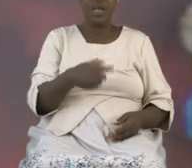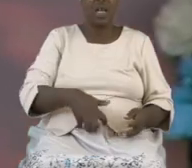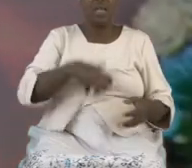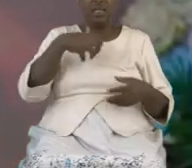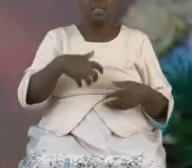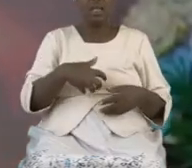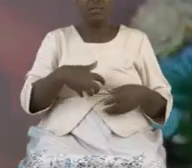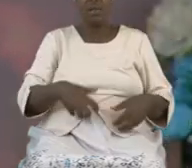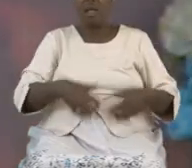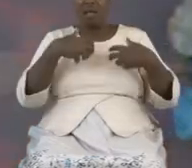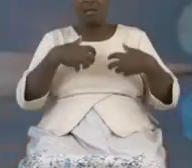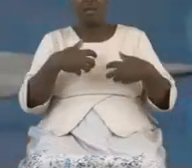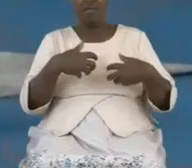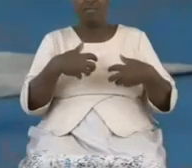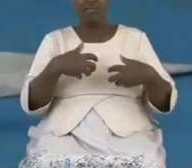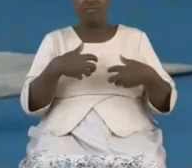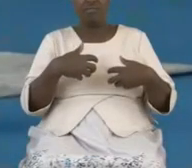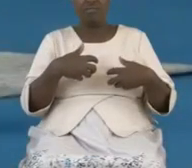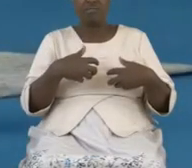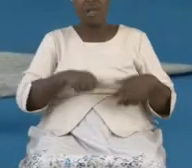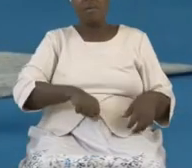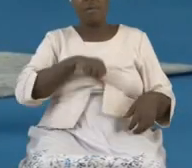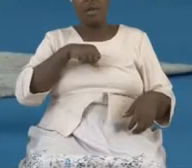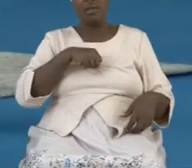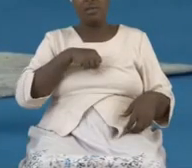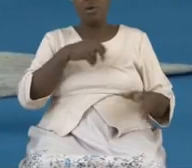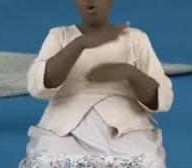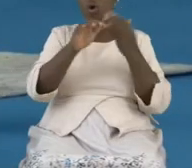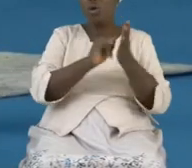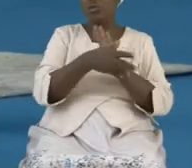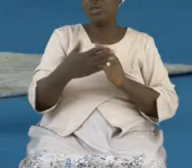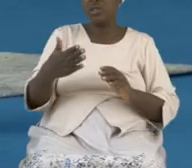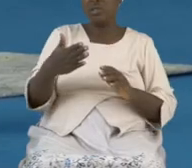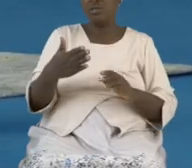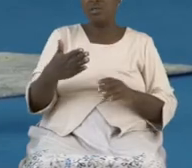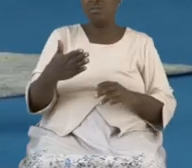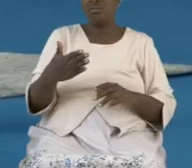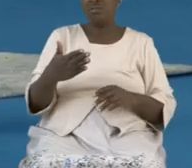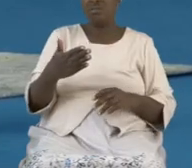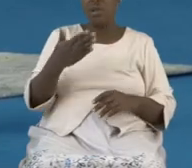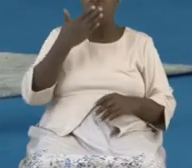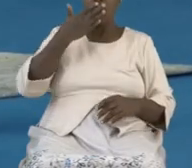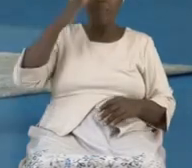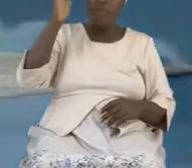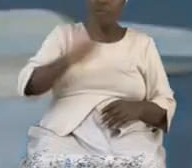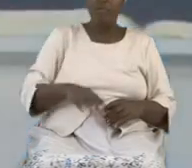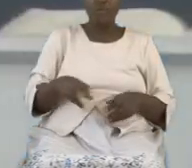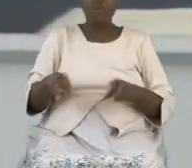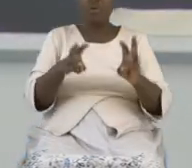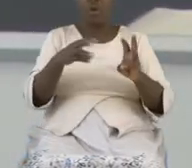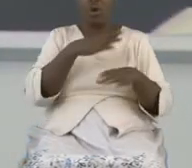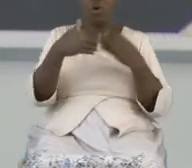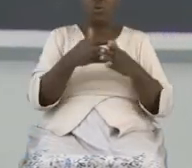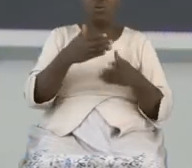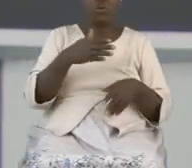anger, all those things, violence, all those things, evil